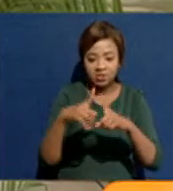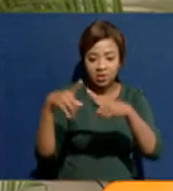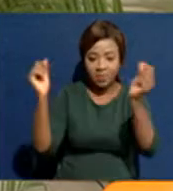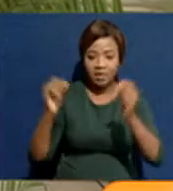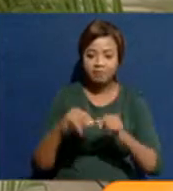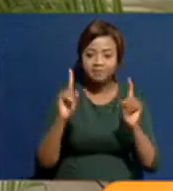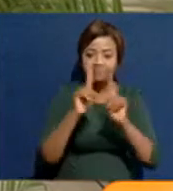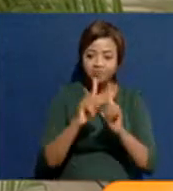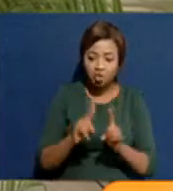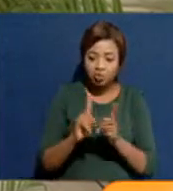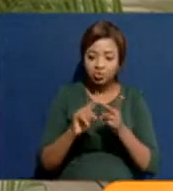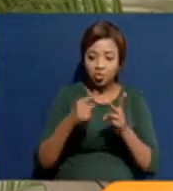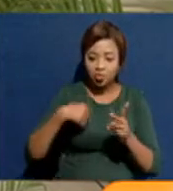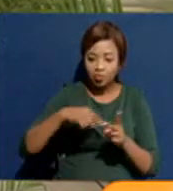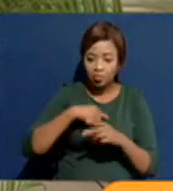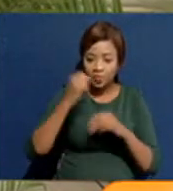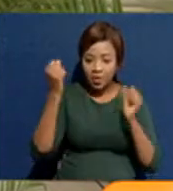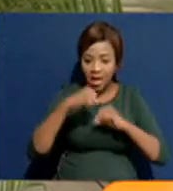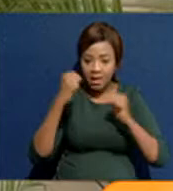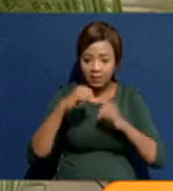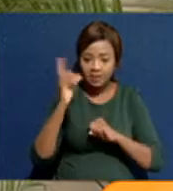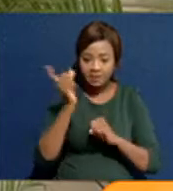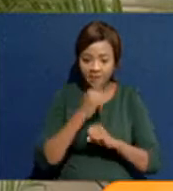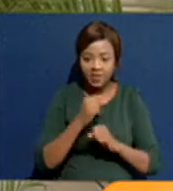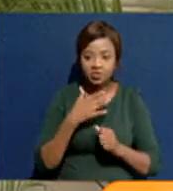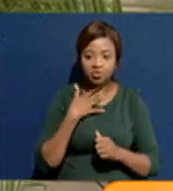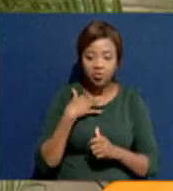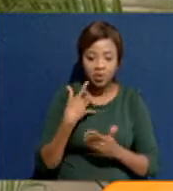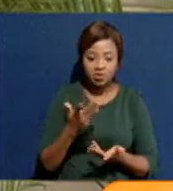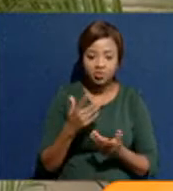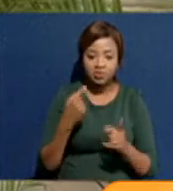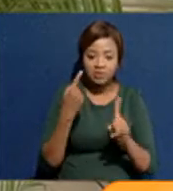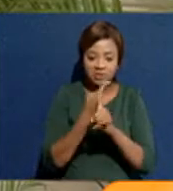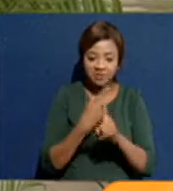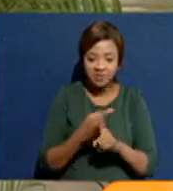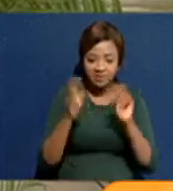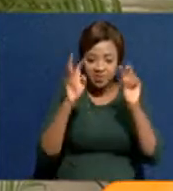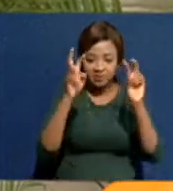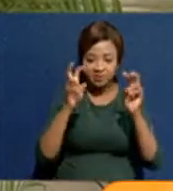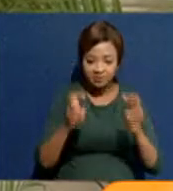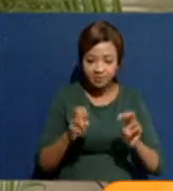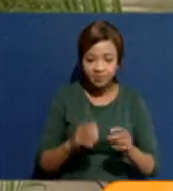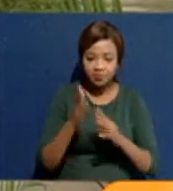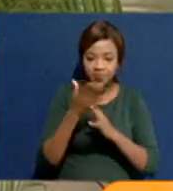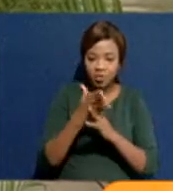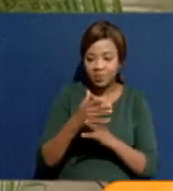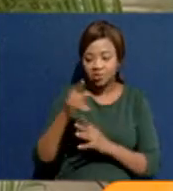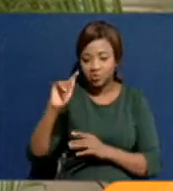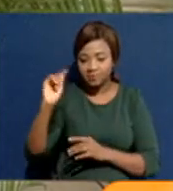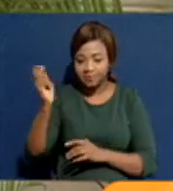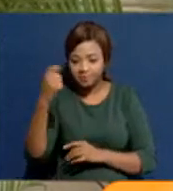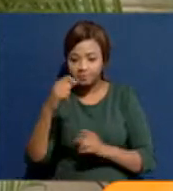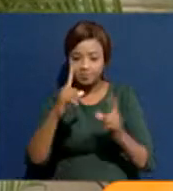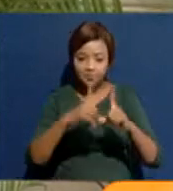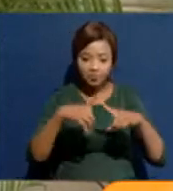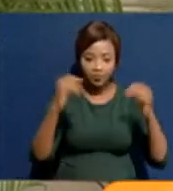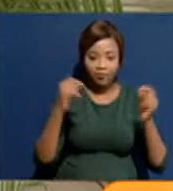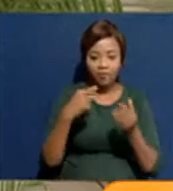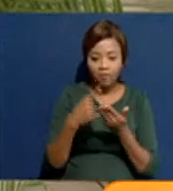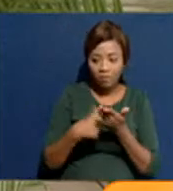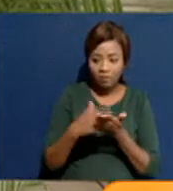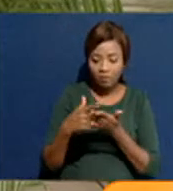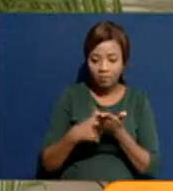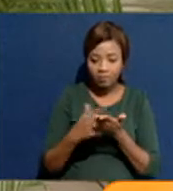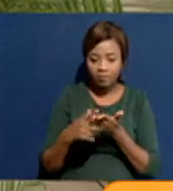We have also agreed on a number of bilateral issues between Kenya and Japan on